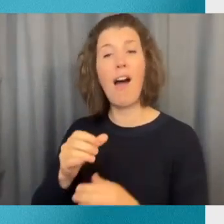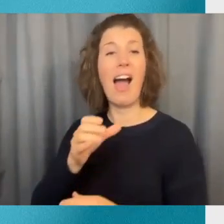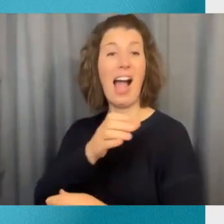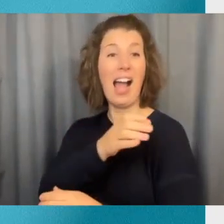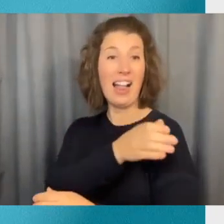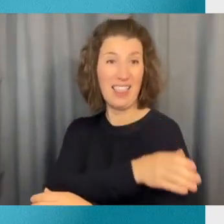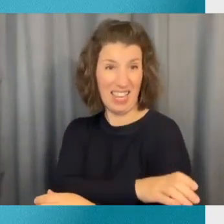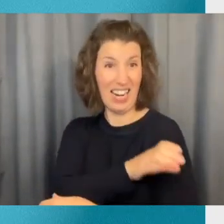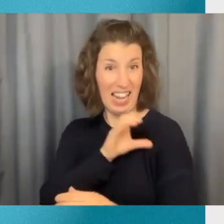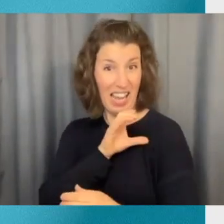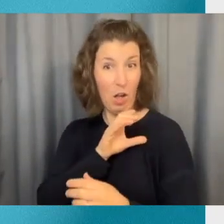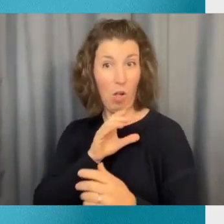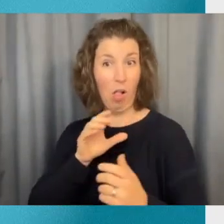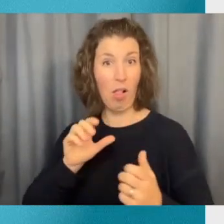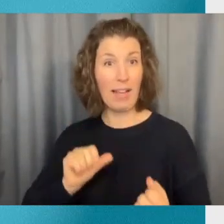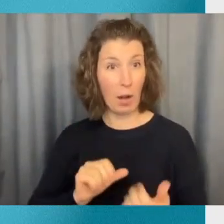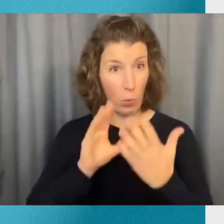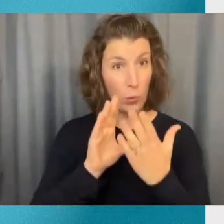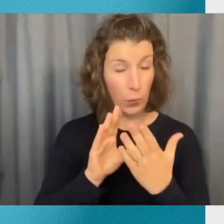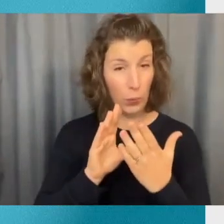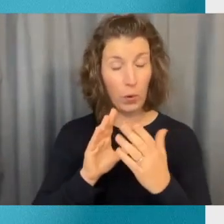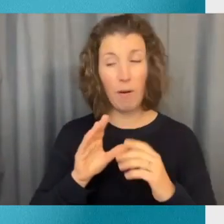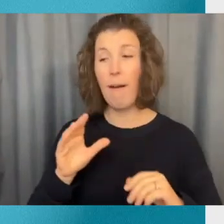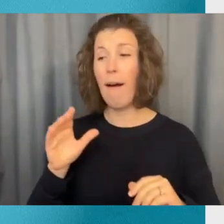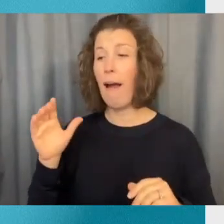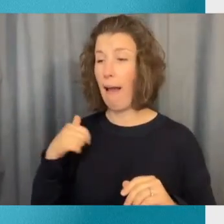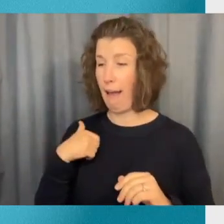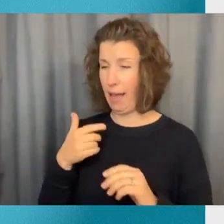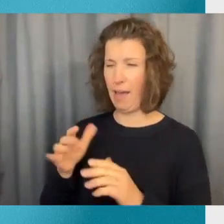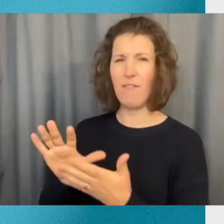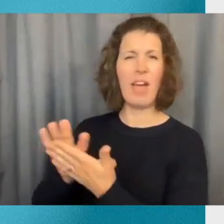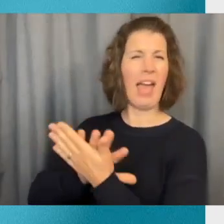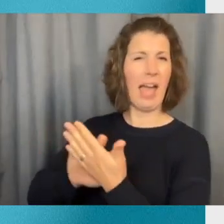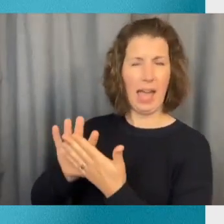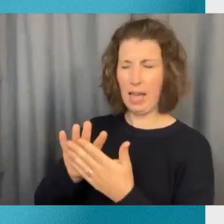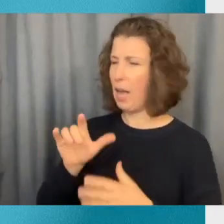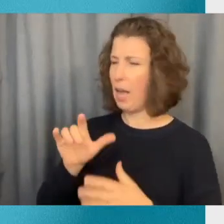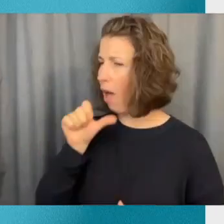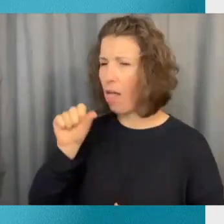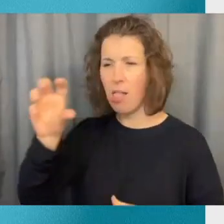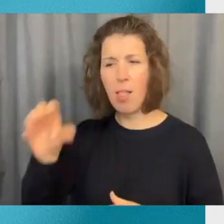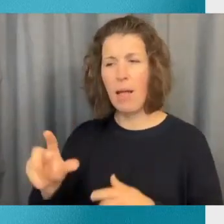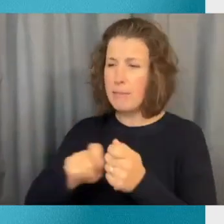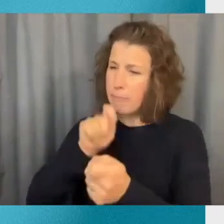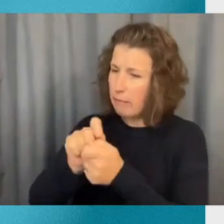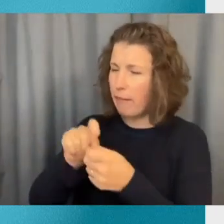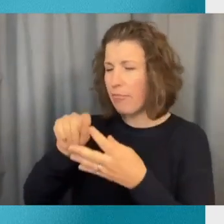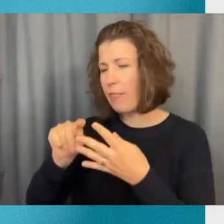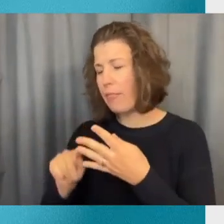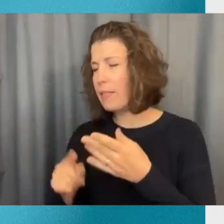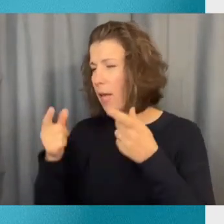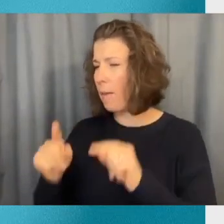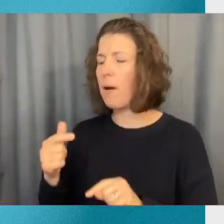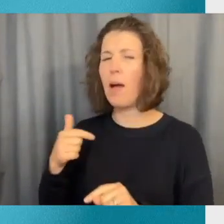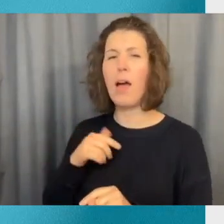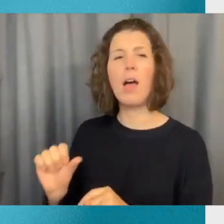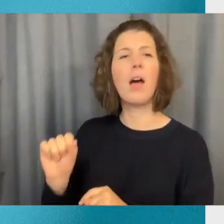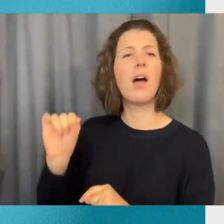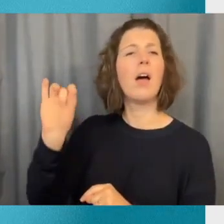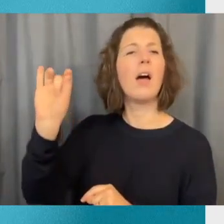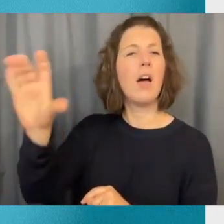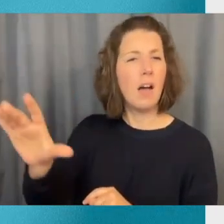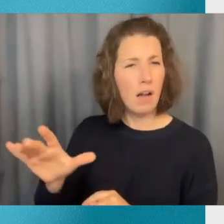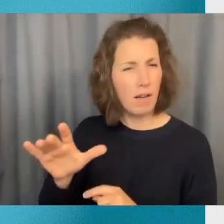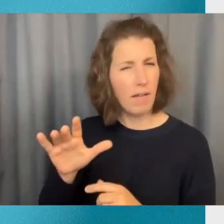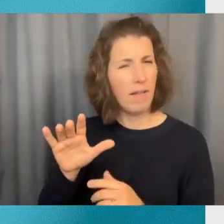that very vaguely, right? I don't tell them like in which this happened or whatever. I say this vague prompt for a couple of reasons,